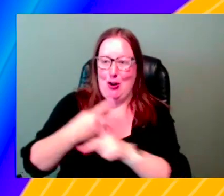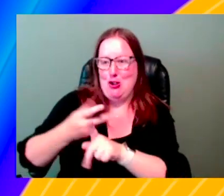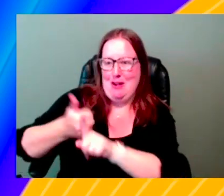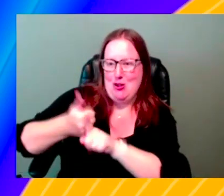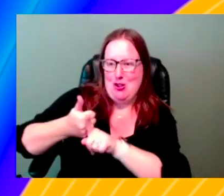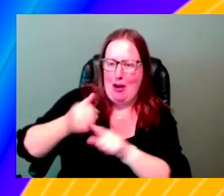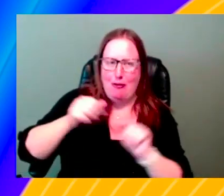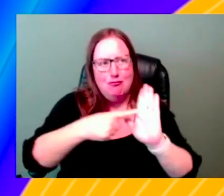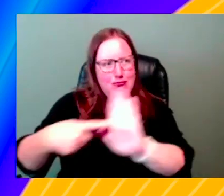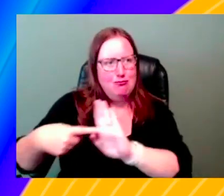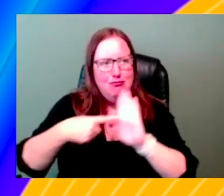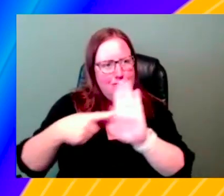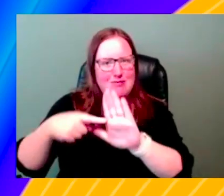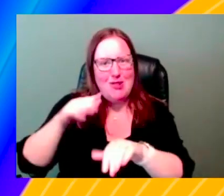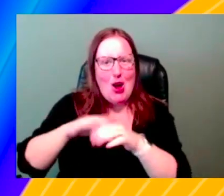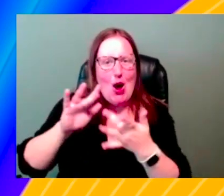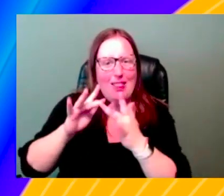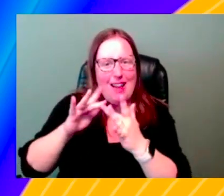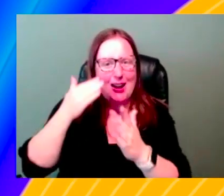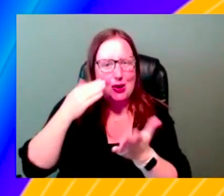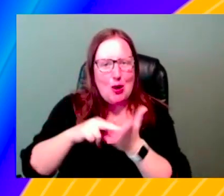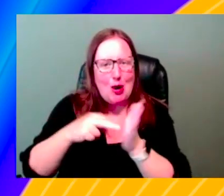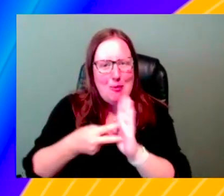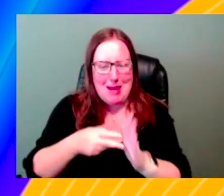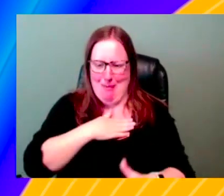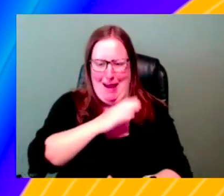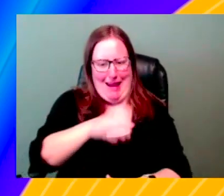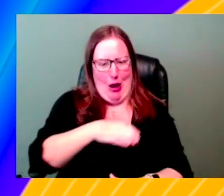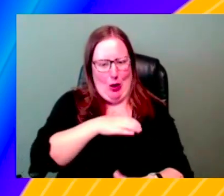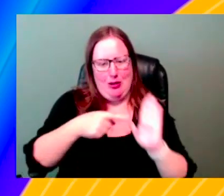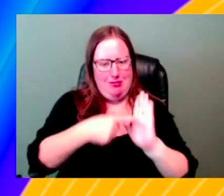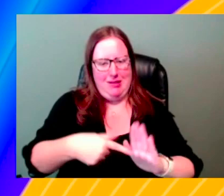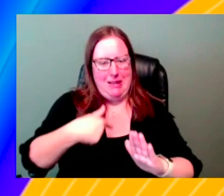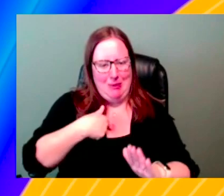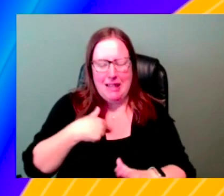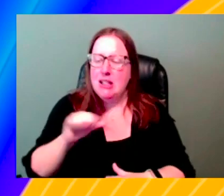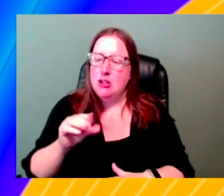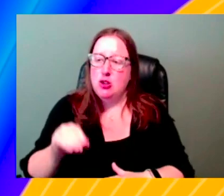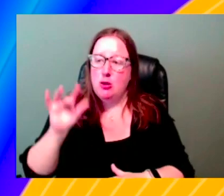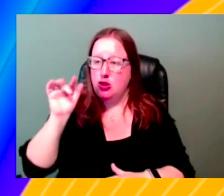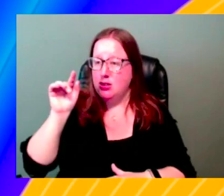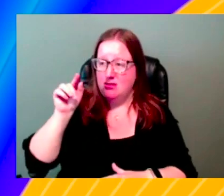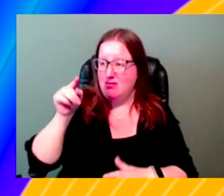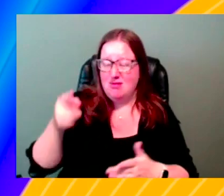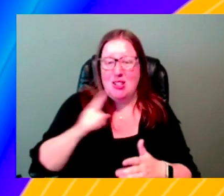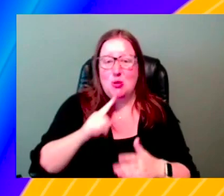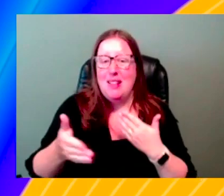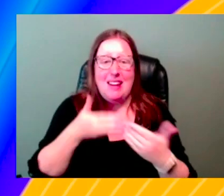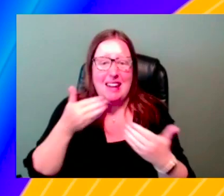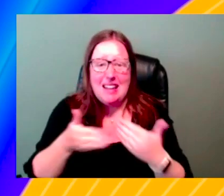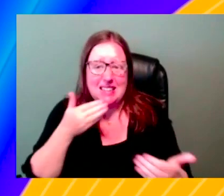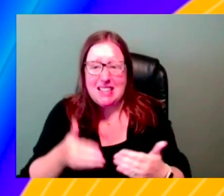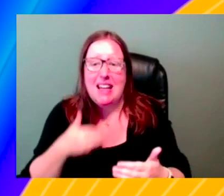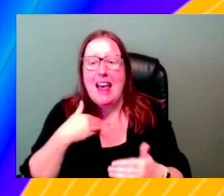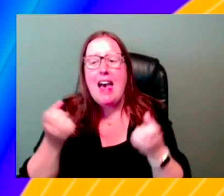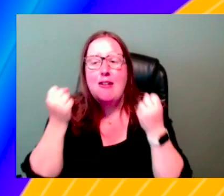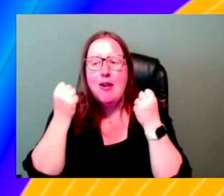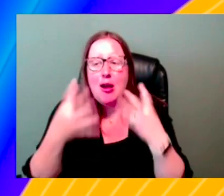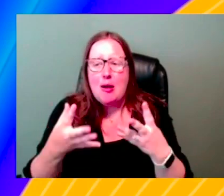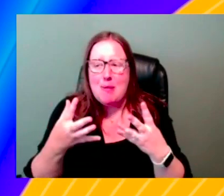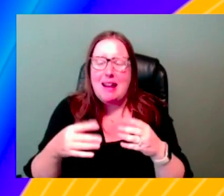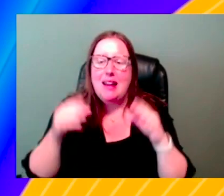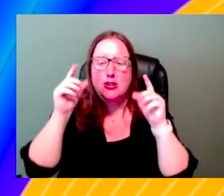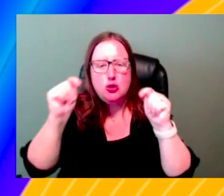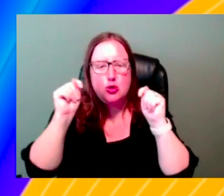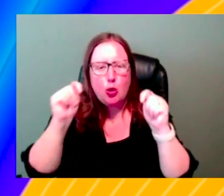social media. And so I think it's very easy to get started. It's point and click. So there's lots of tutorials also on our website, so and